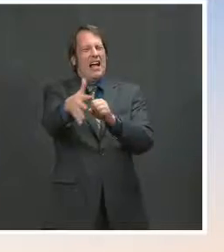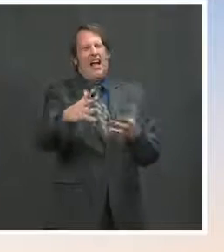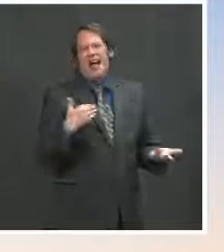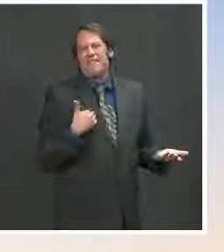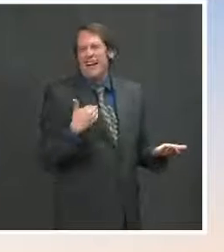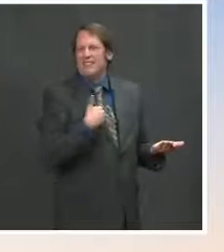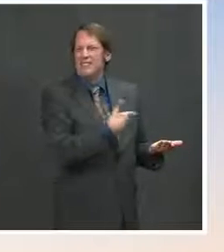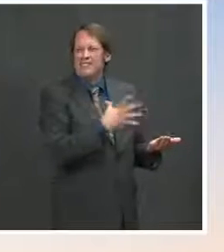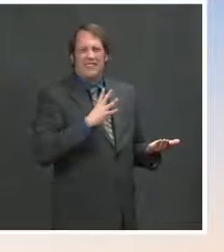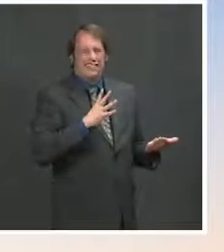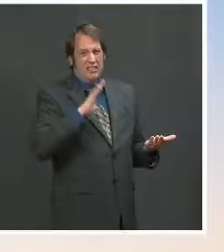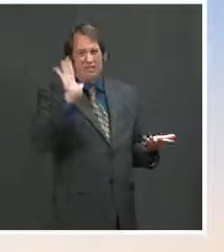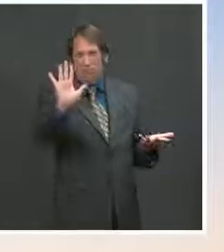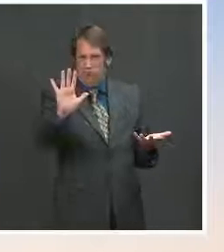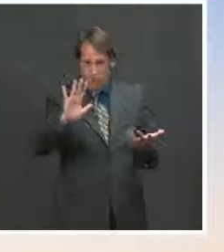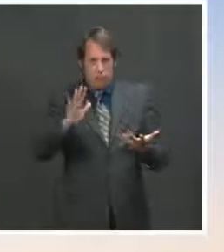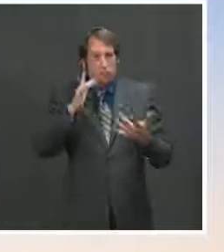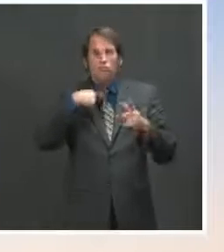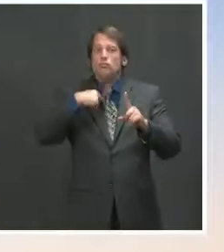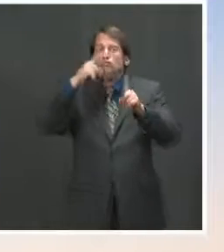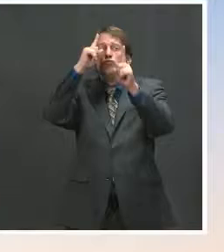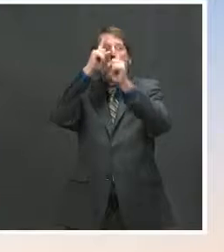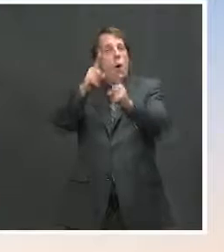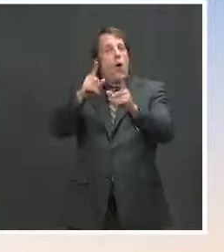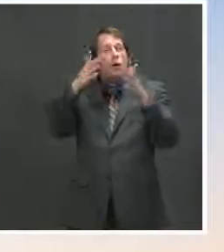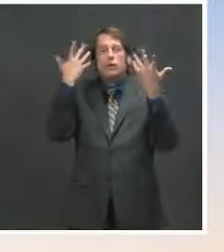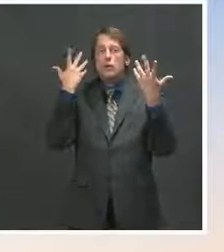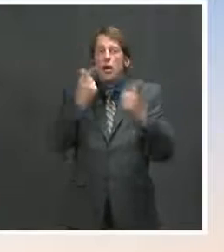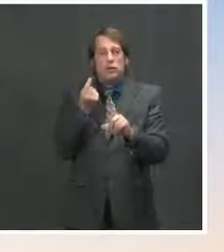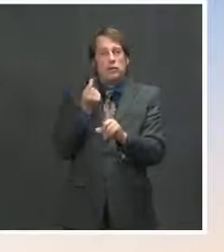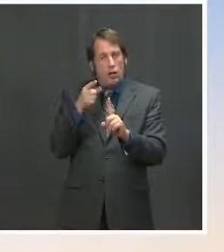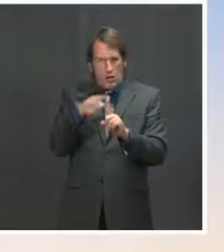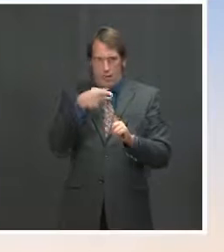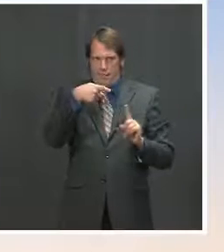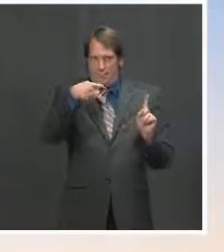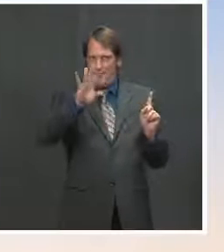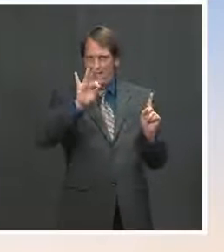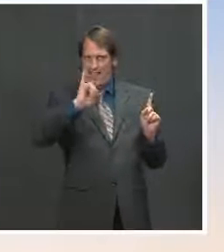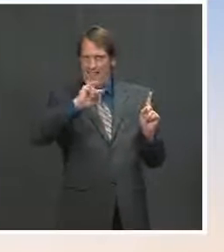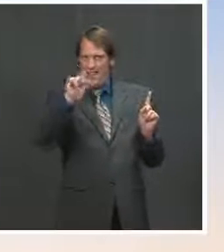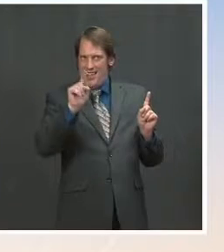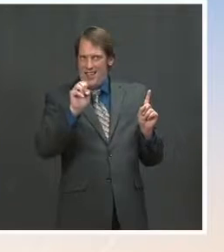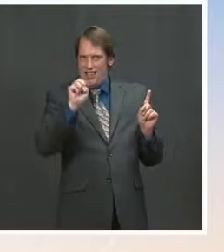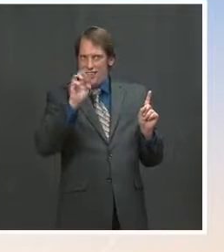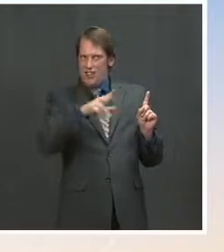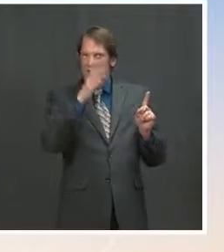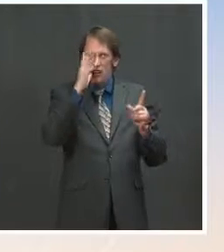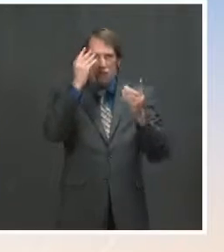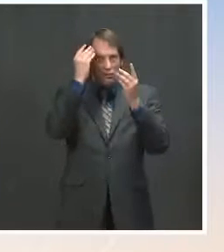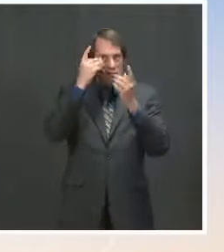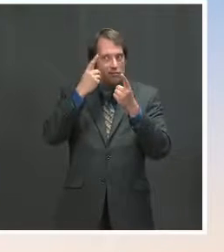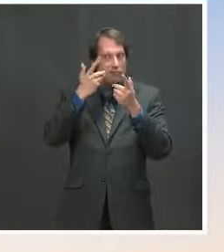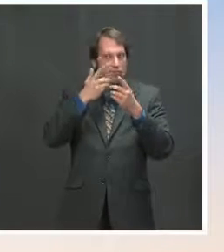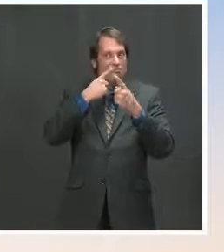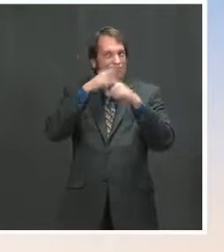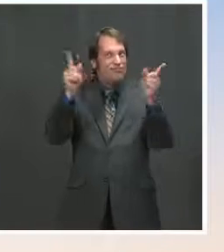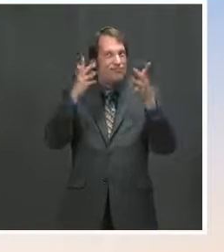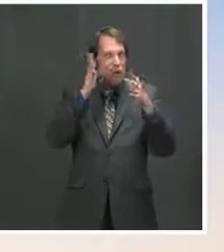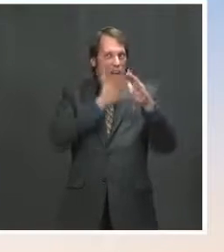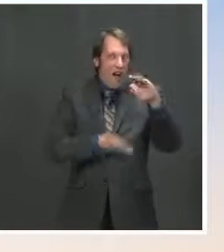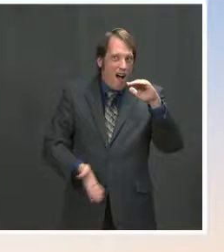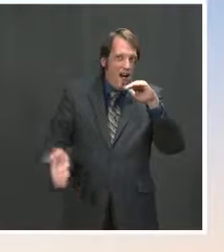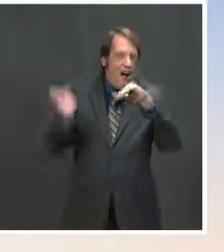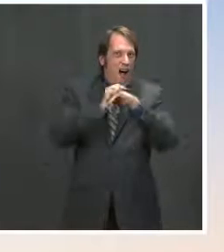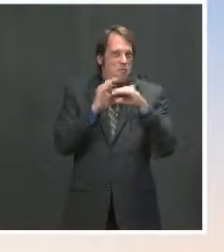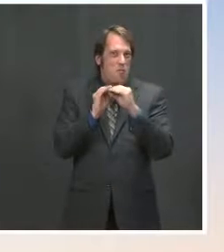our objective and our focus remains. Pfizer has also announced that they are going to try to expedite some of their production as well. But